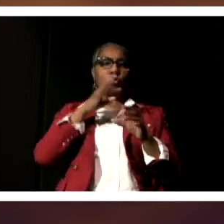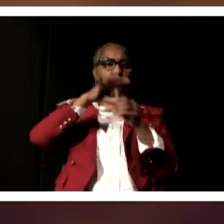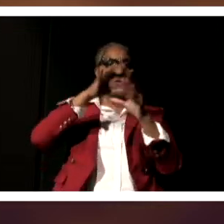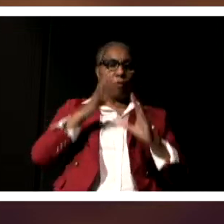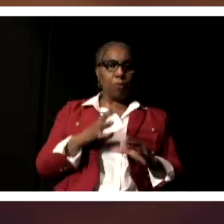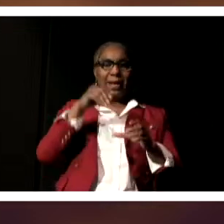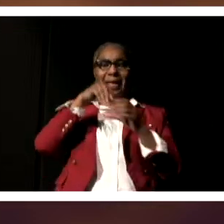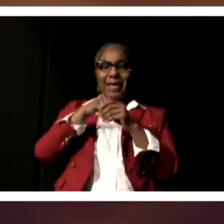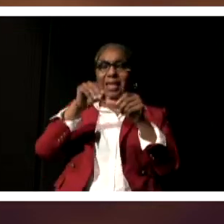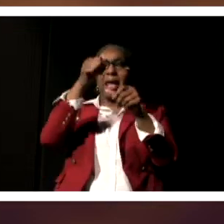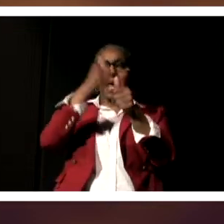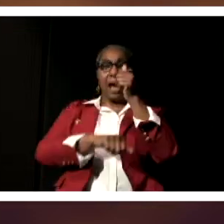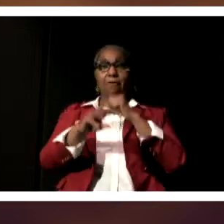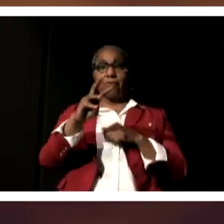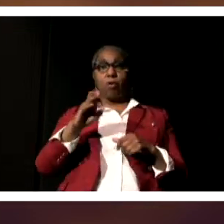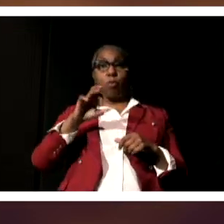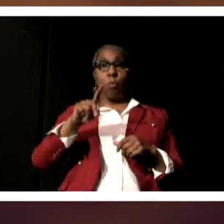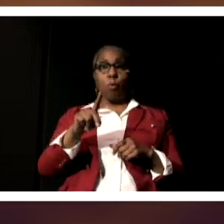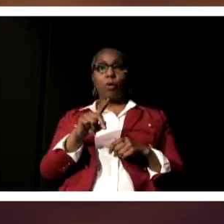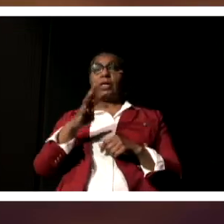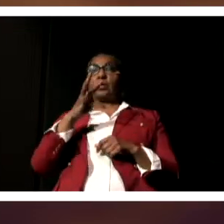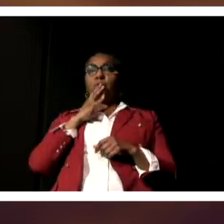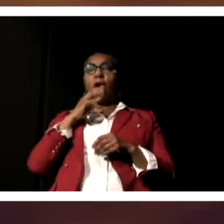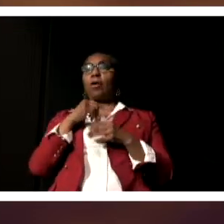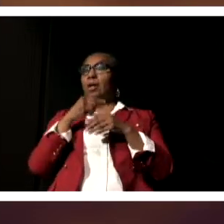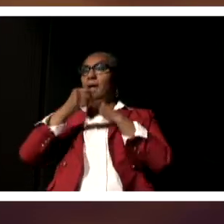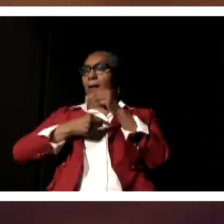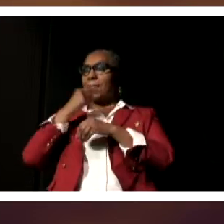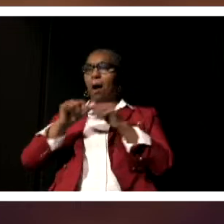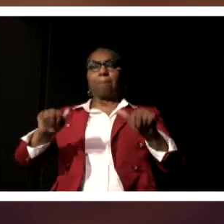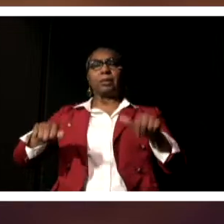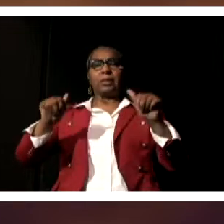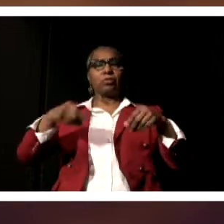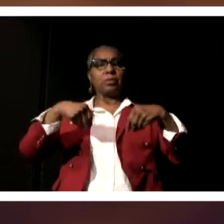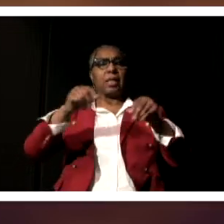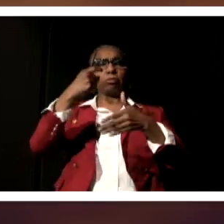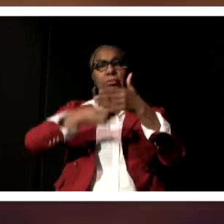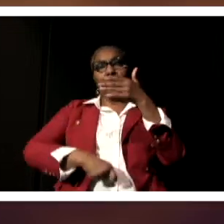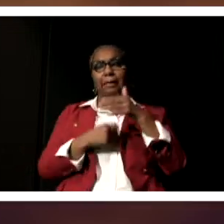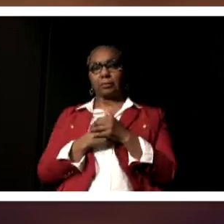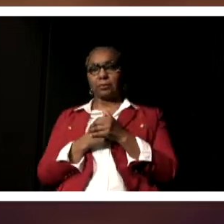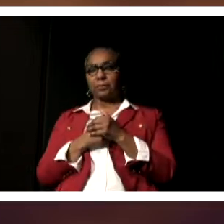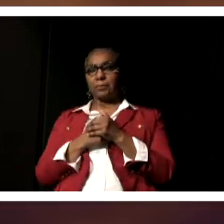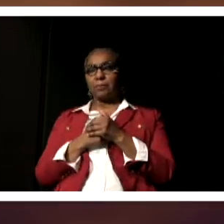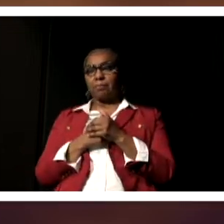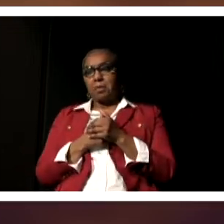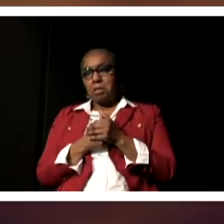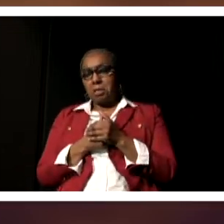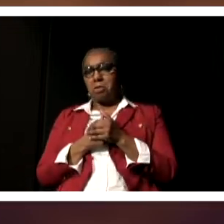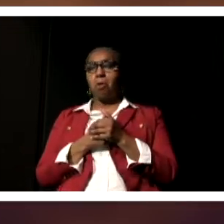every ward, to talk about the potential sales tax measure.